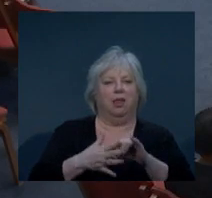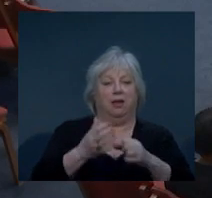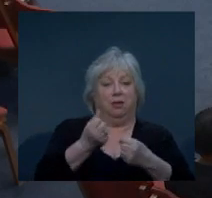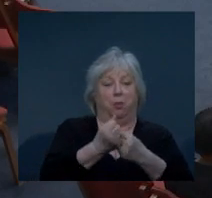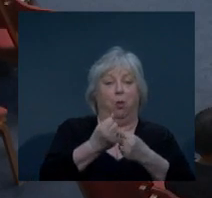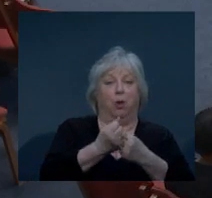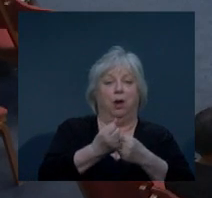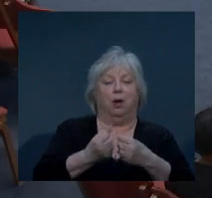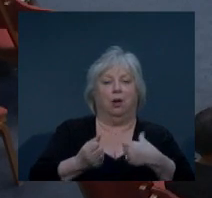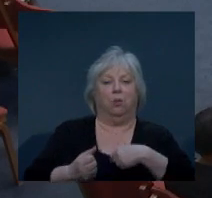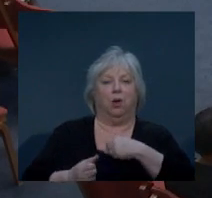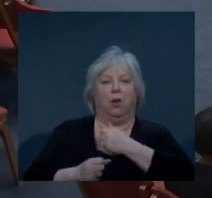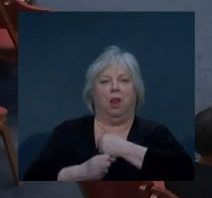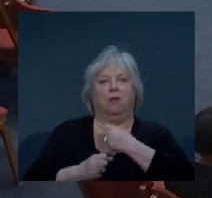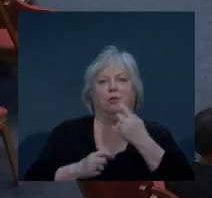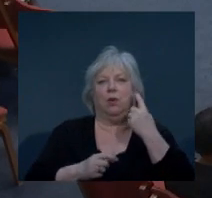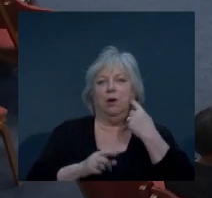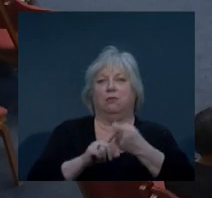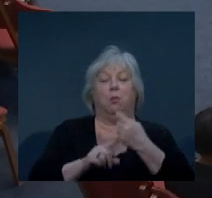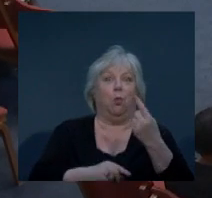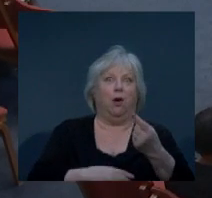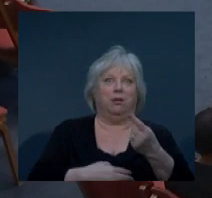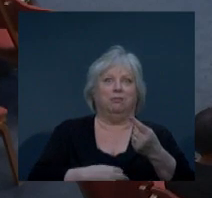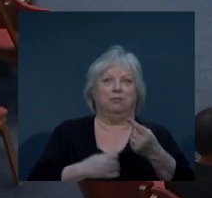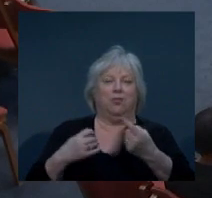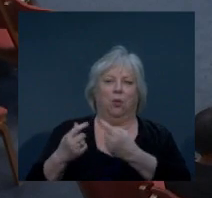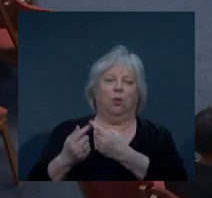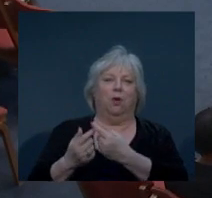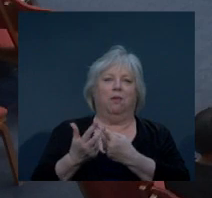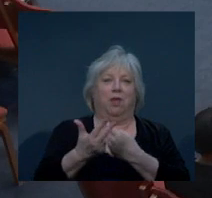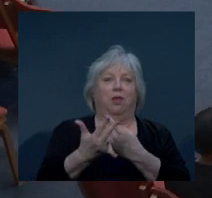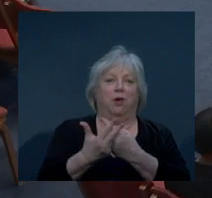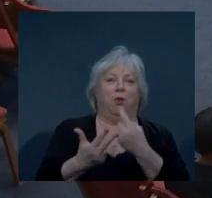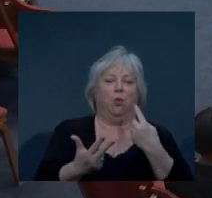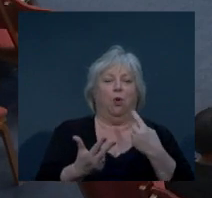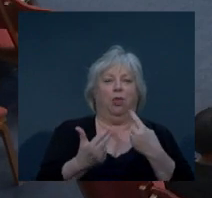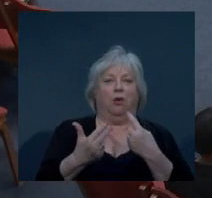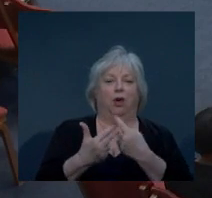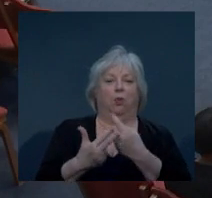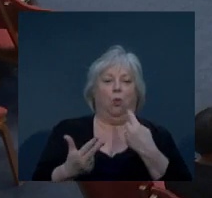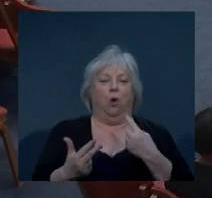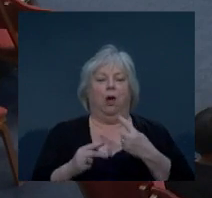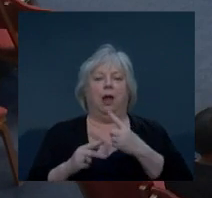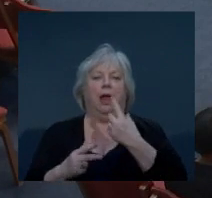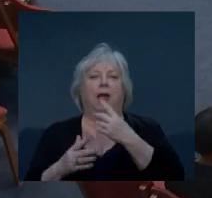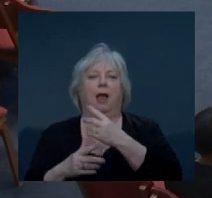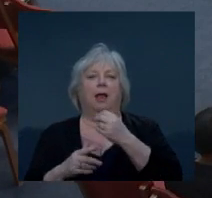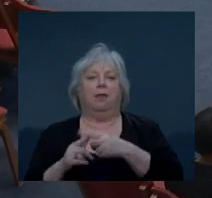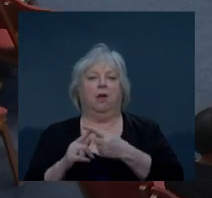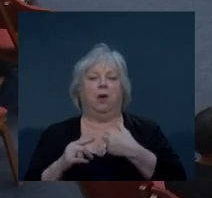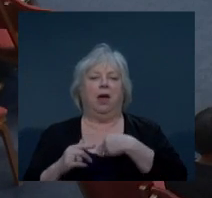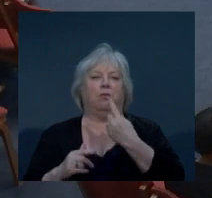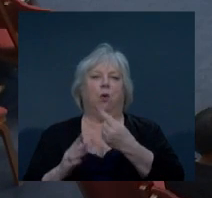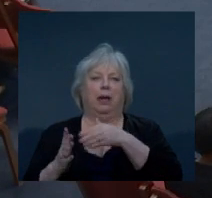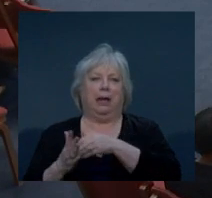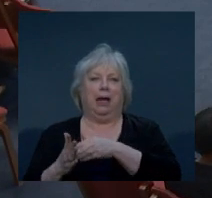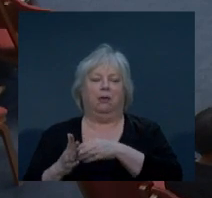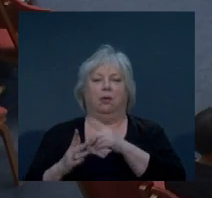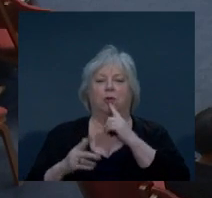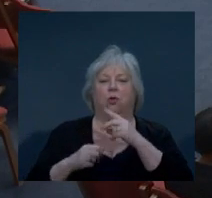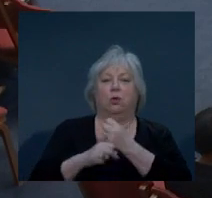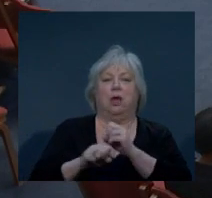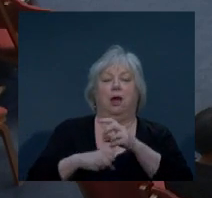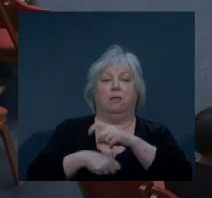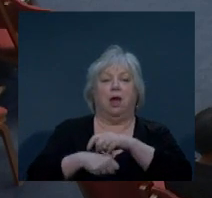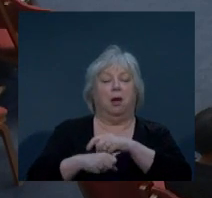it. We definitely would love to hear from one of the 13 that are for, and then we only have this one against and allow that one just in the essence of time.